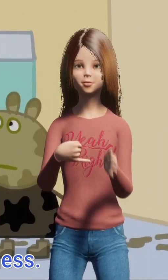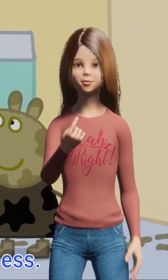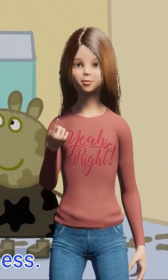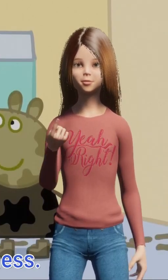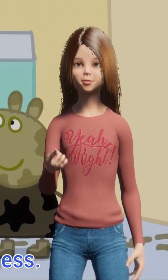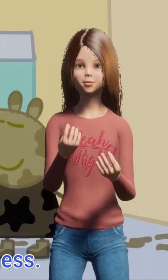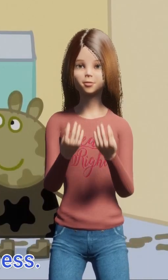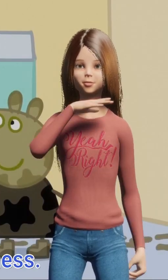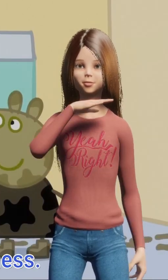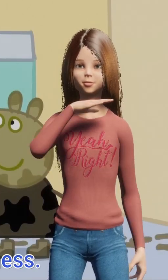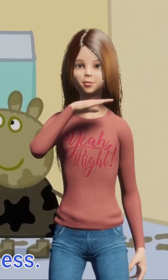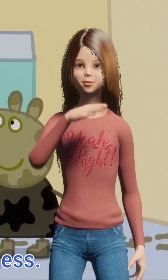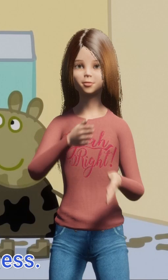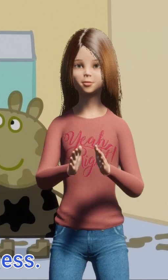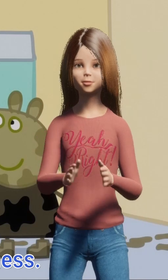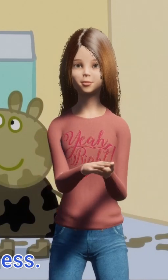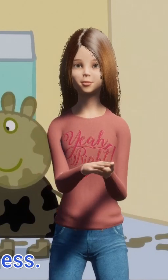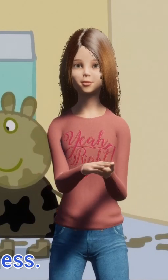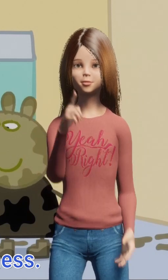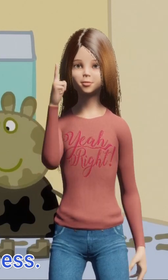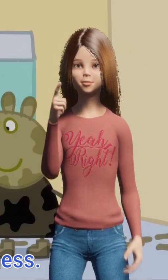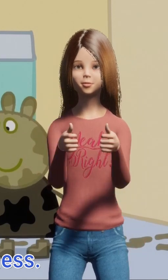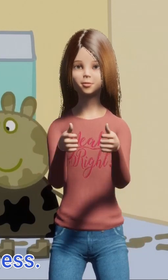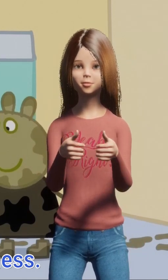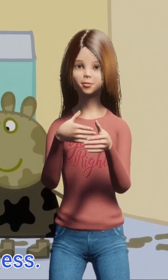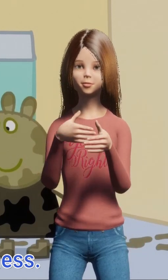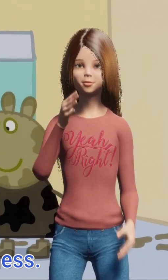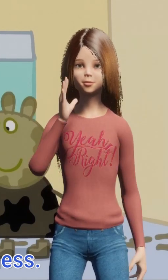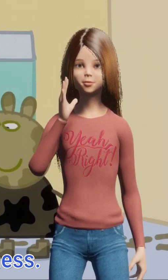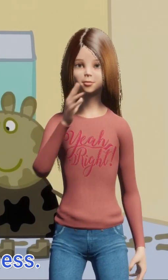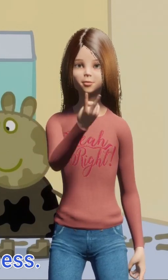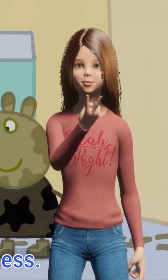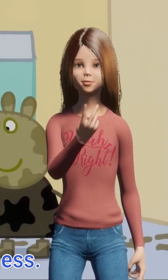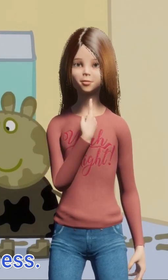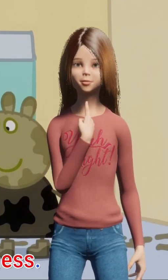It's only mud. Let's clean up quickly before Mummy sees the mess.